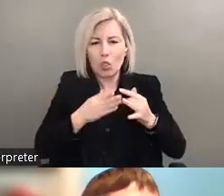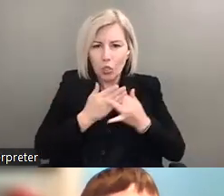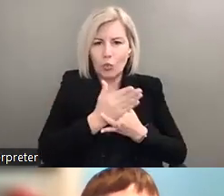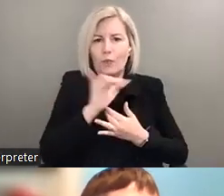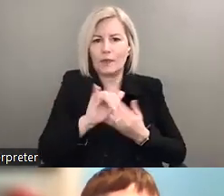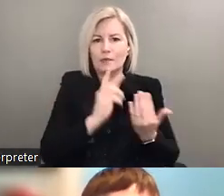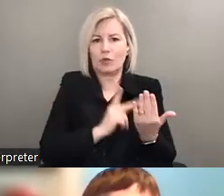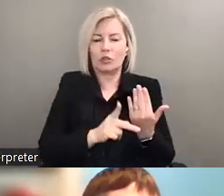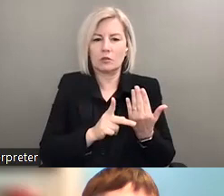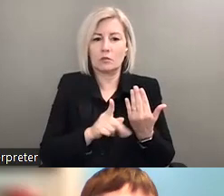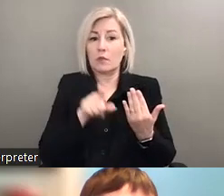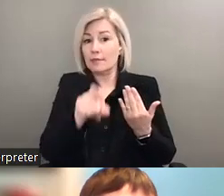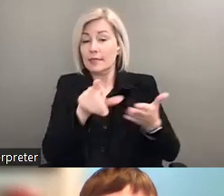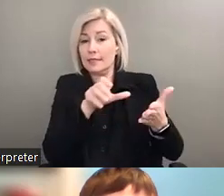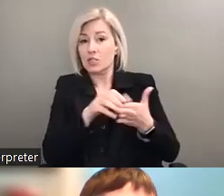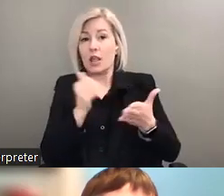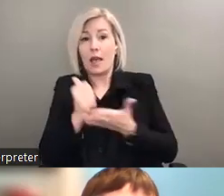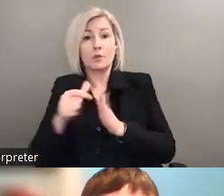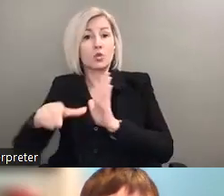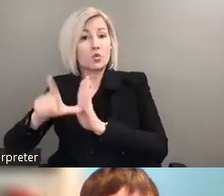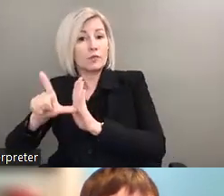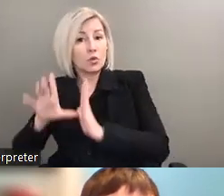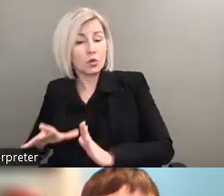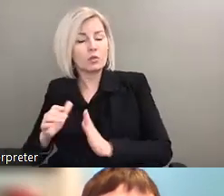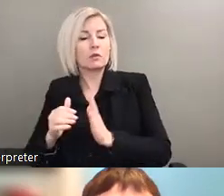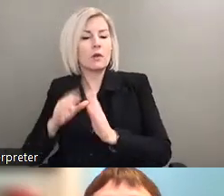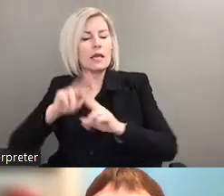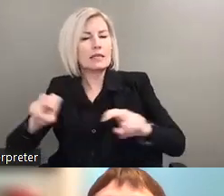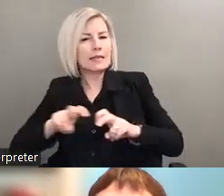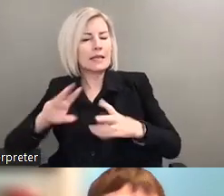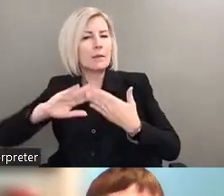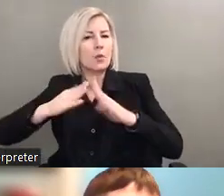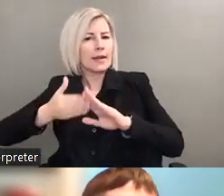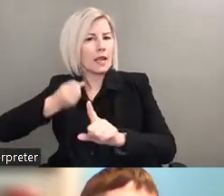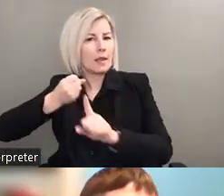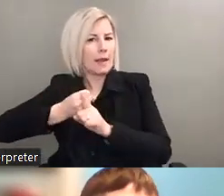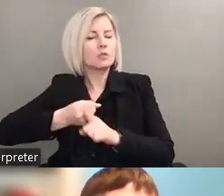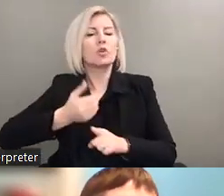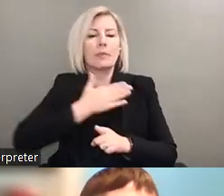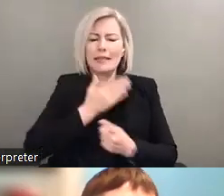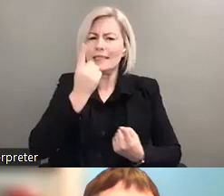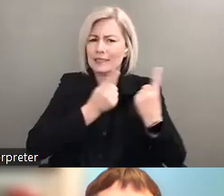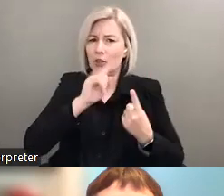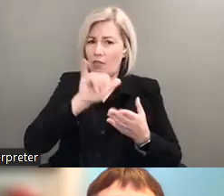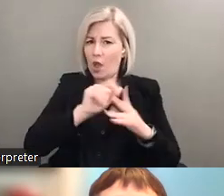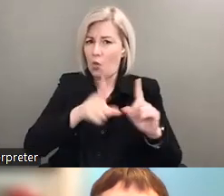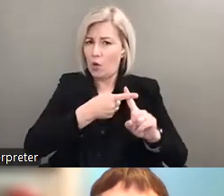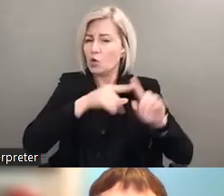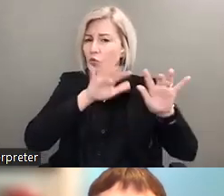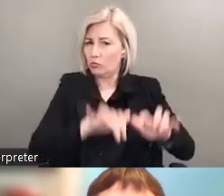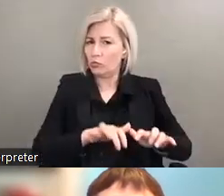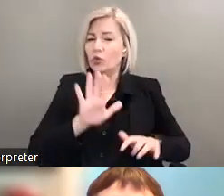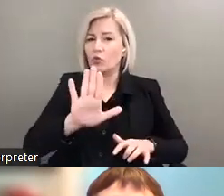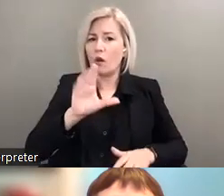Again, this section helps the reviewers assess community impact, so please consider that when outlining your goals.